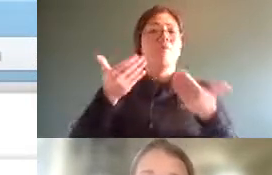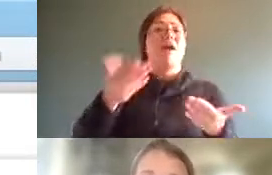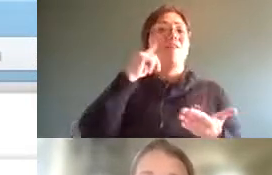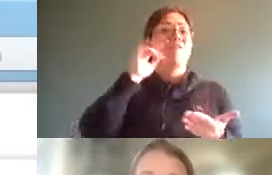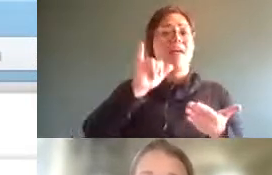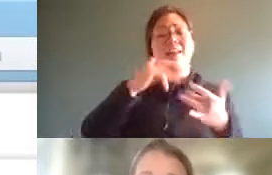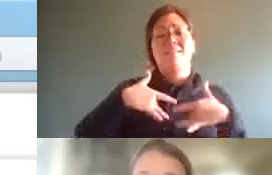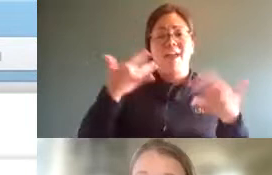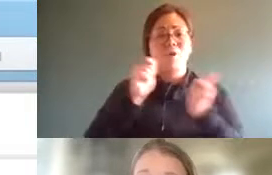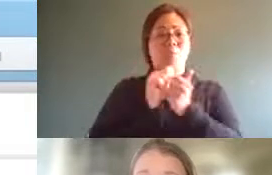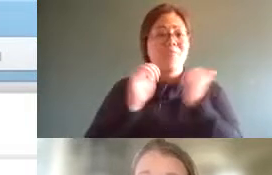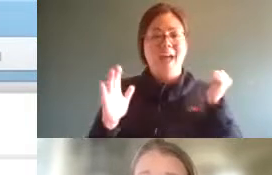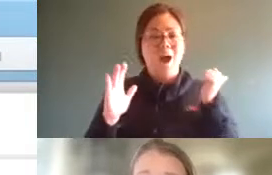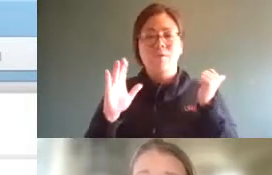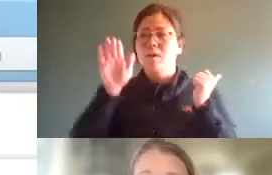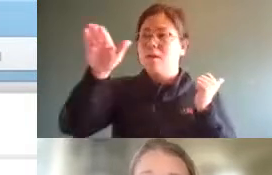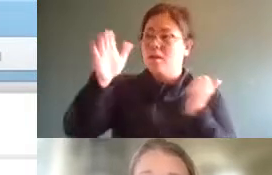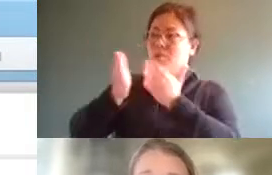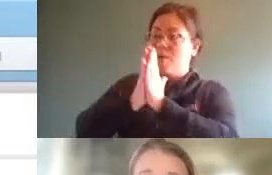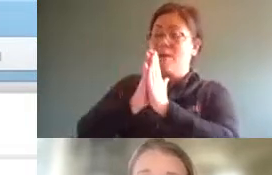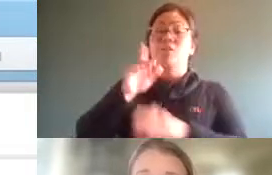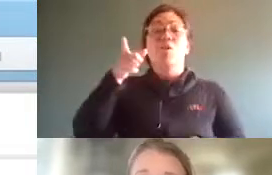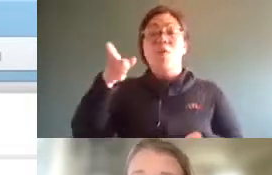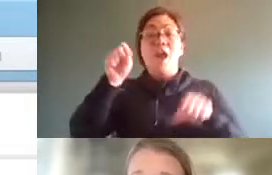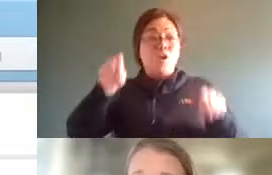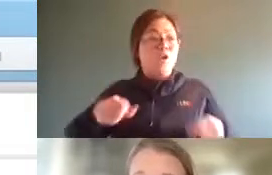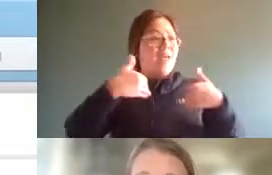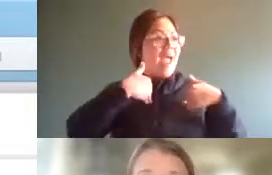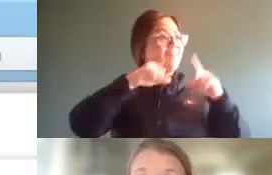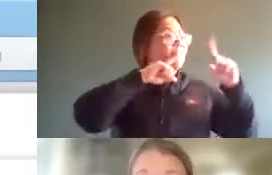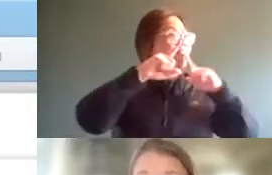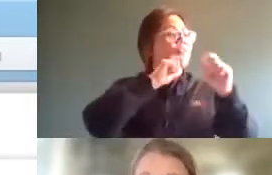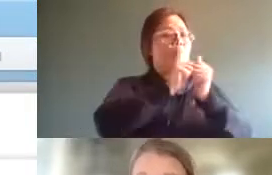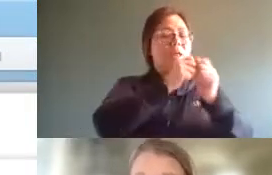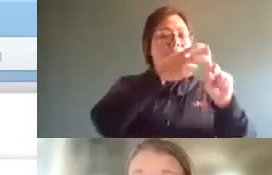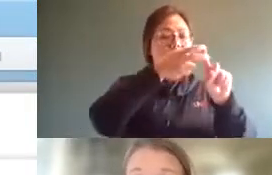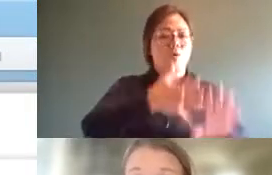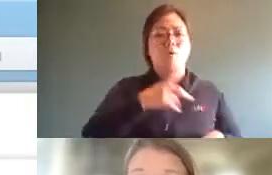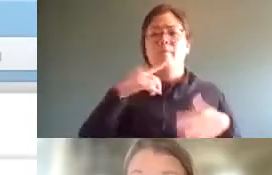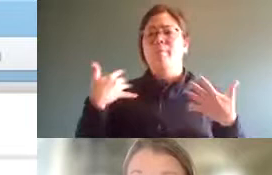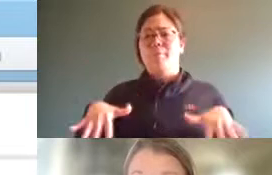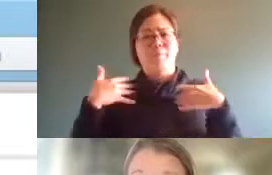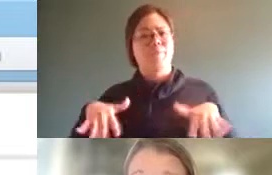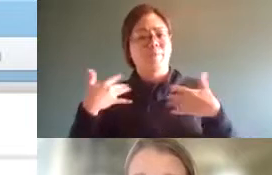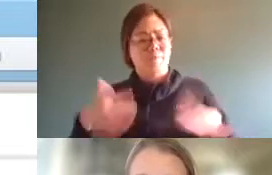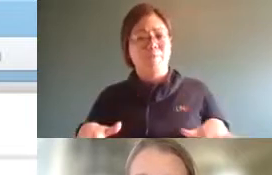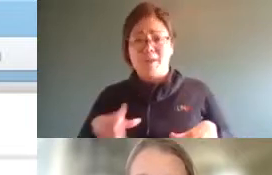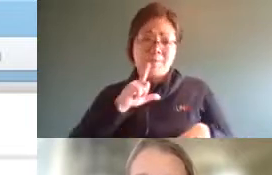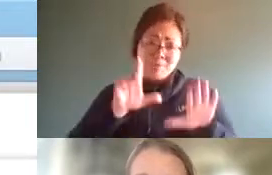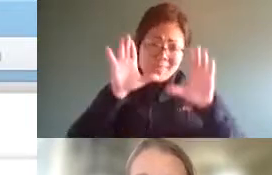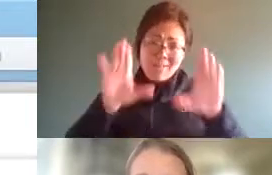fact that they could have a real live conversation with a recruiter was, really